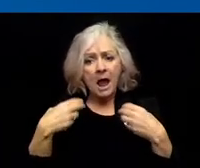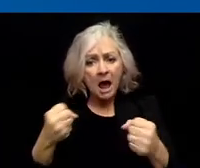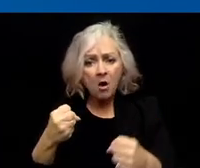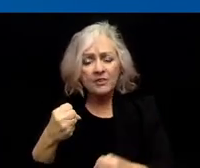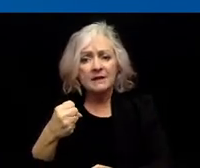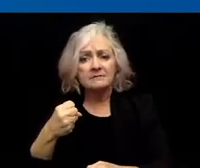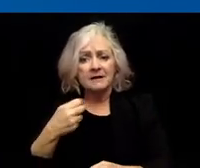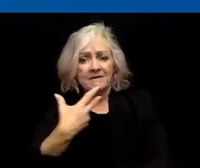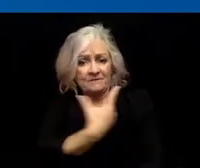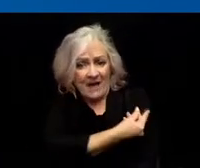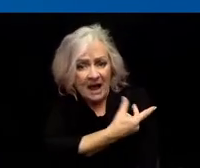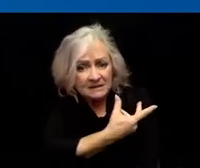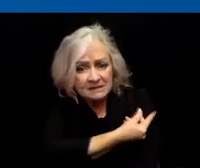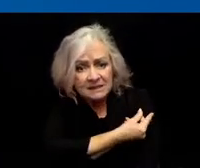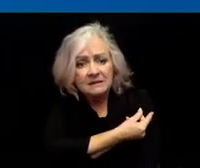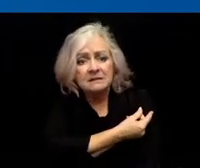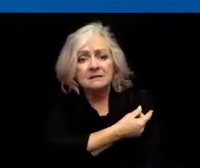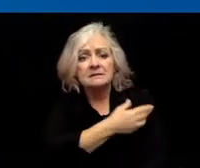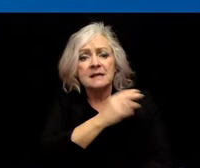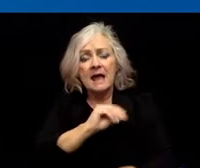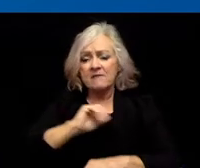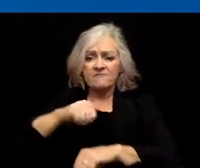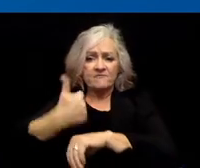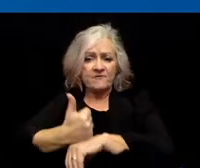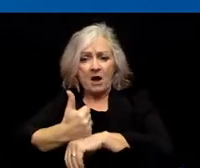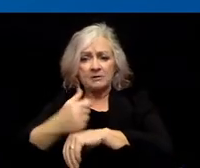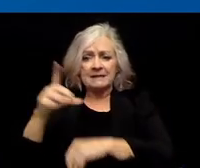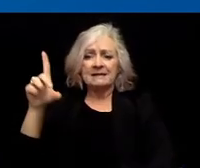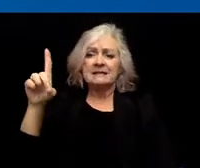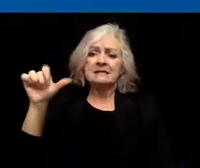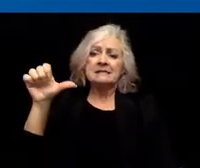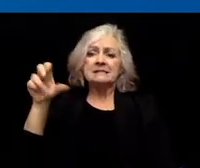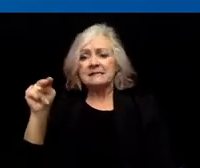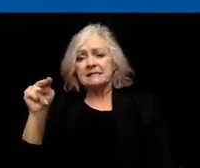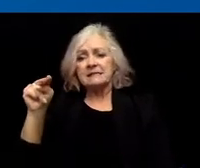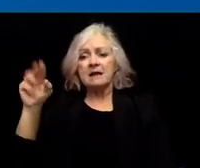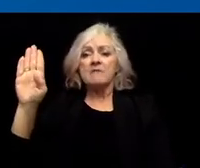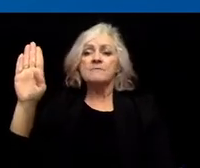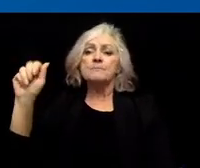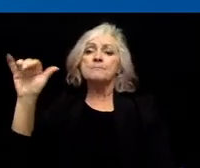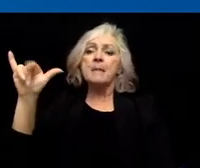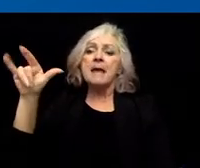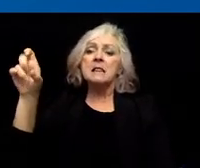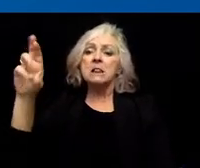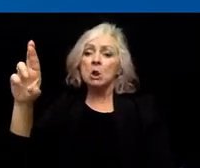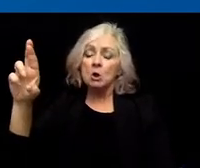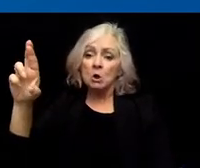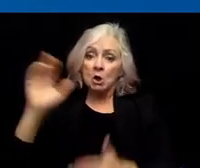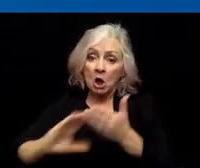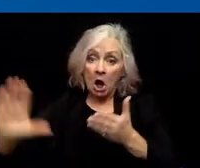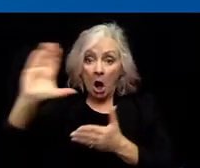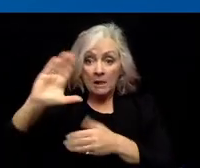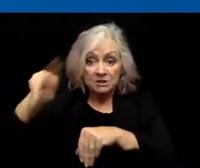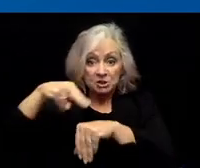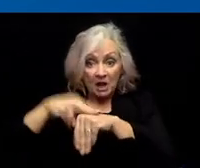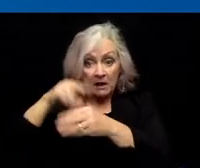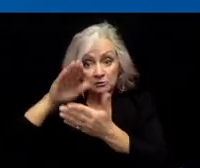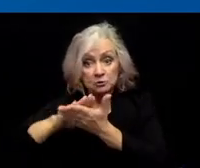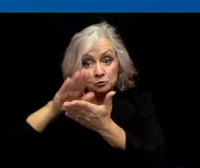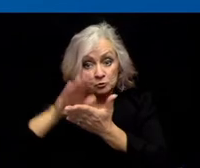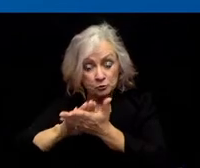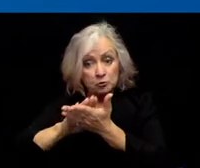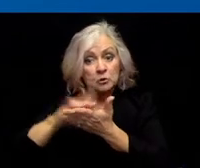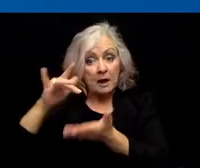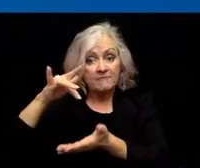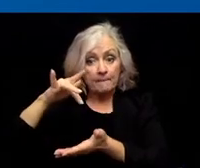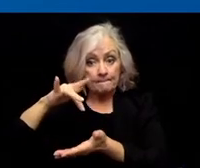control, and as founding dean of the Baylor College of Medicine, National School of Tropical Medicine. Peter has